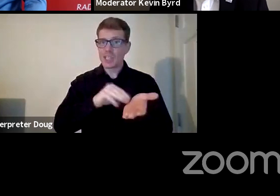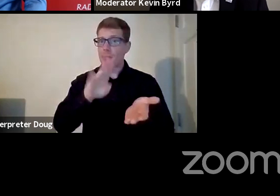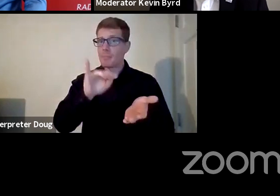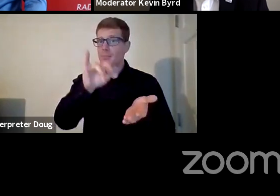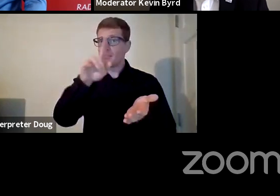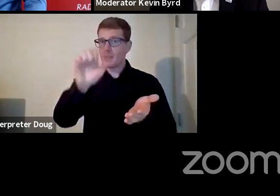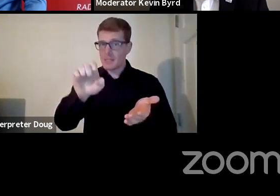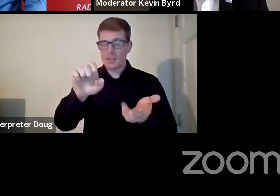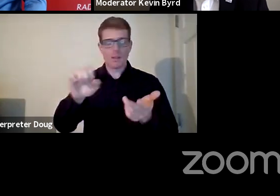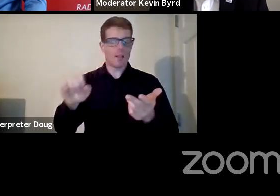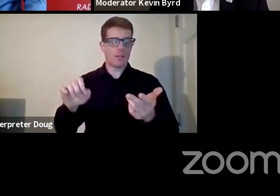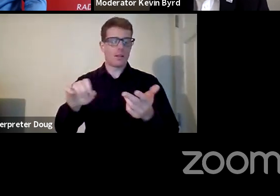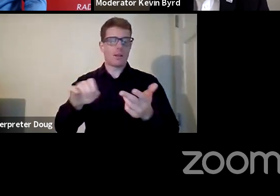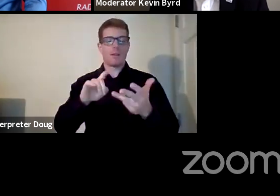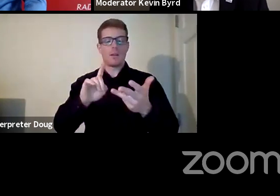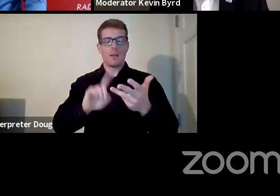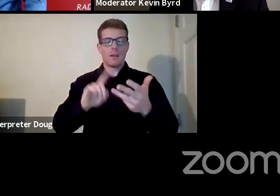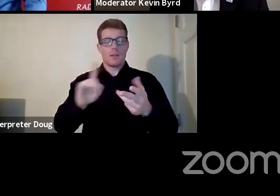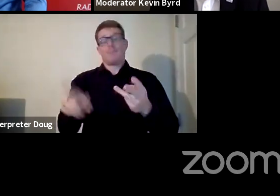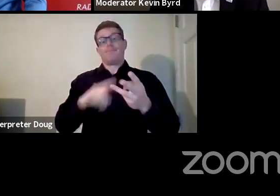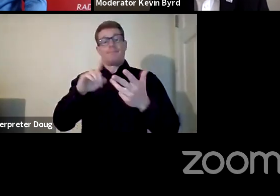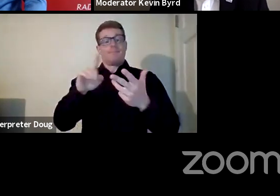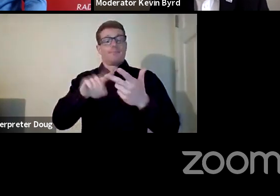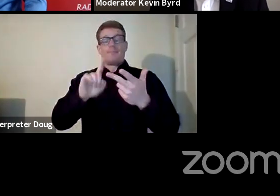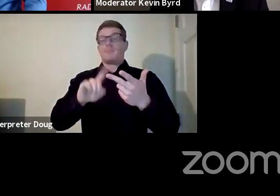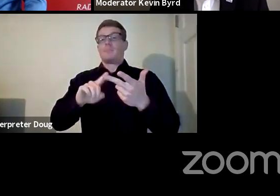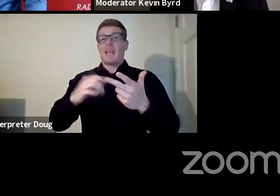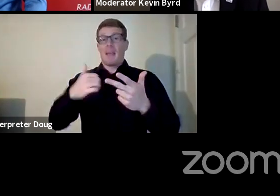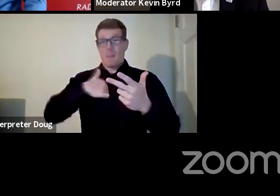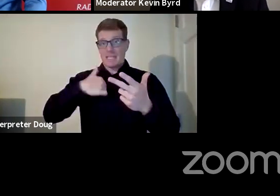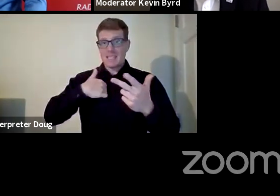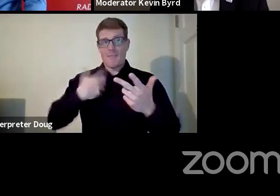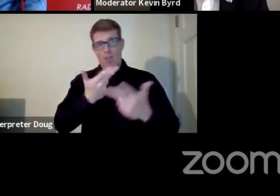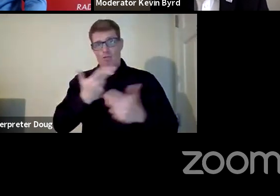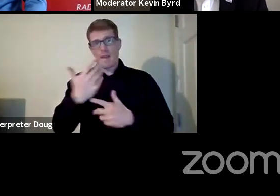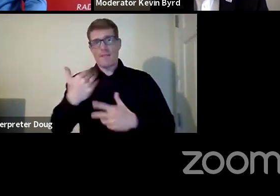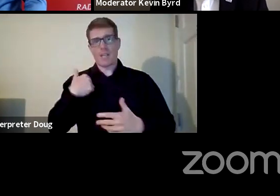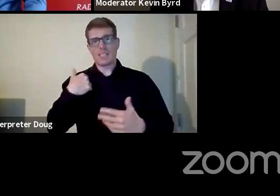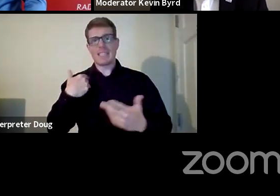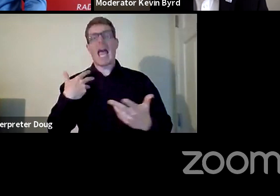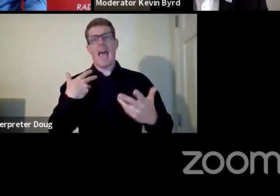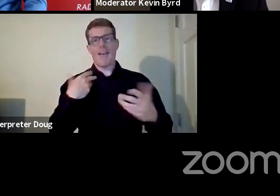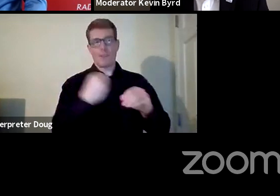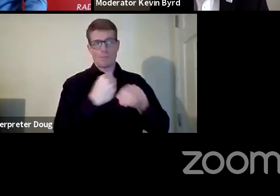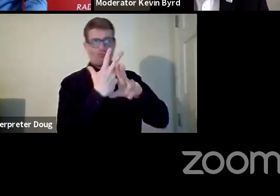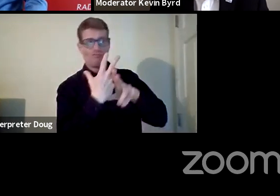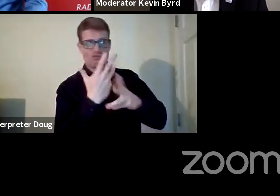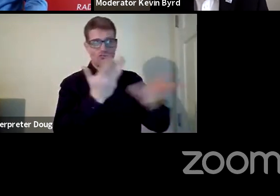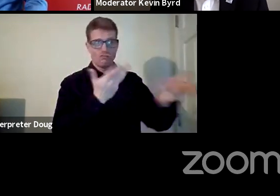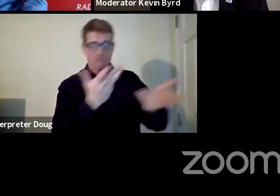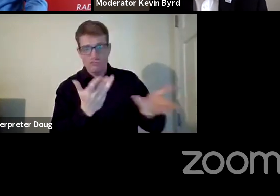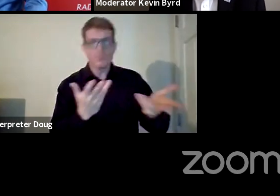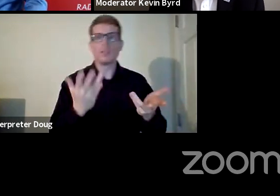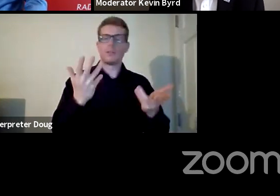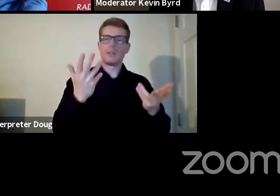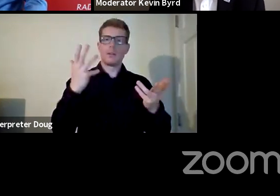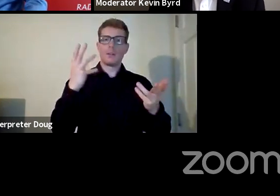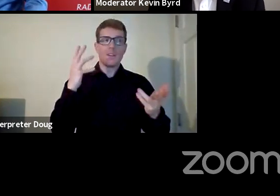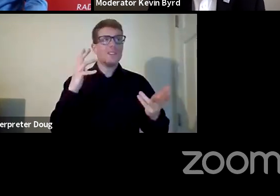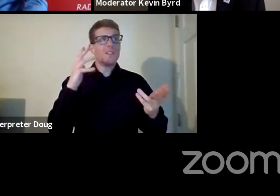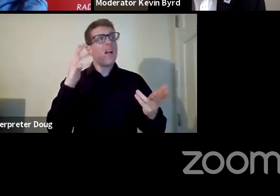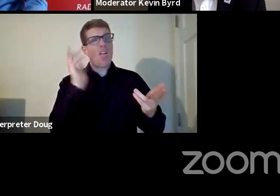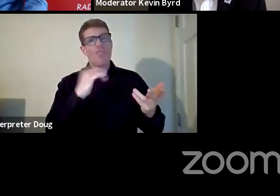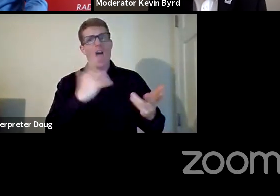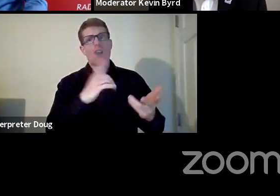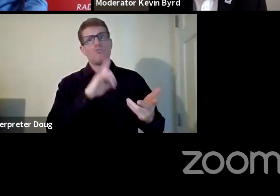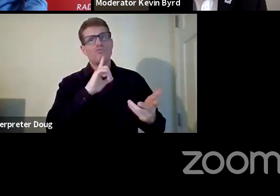how things are going, if we missed anything. And that has been incredibly helpful because some of the decisions we're making are can't